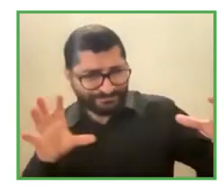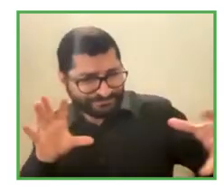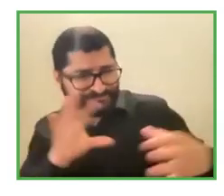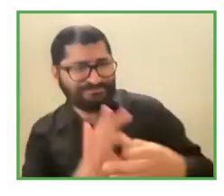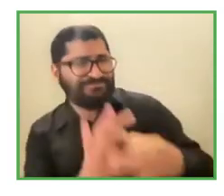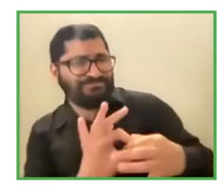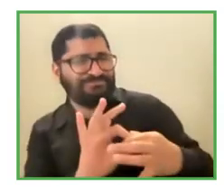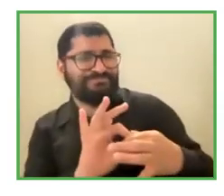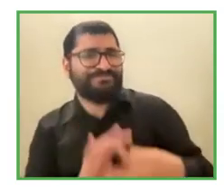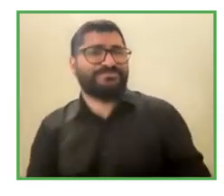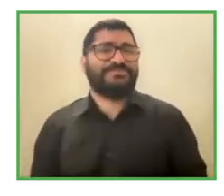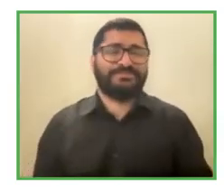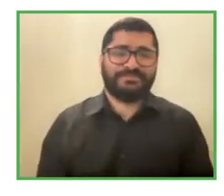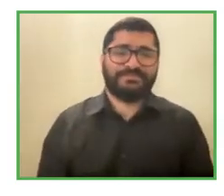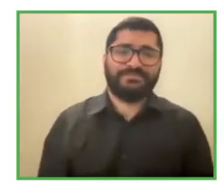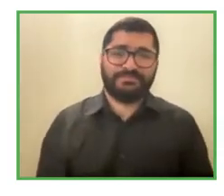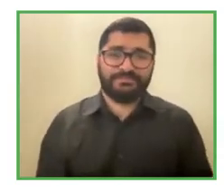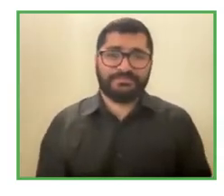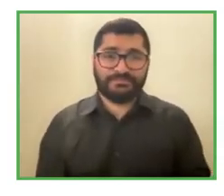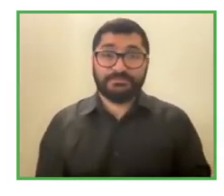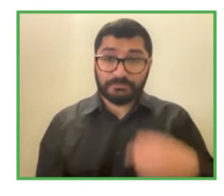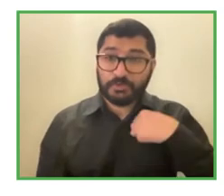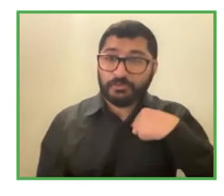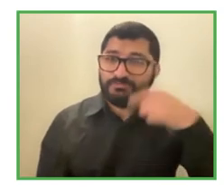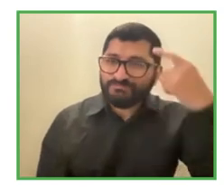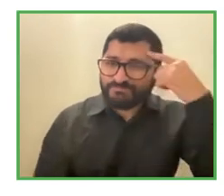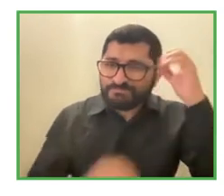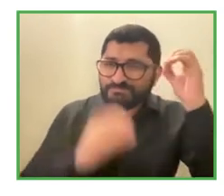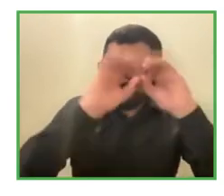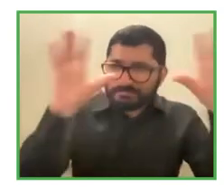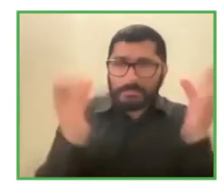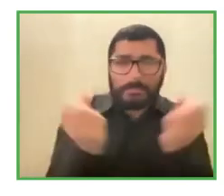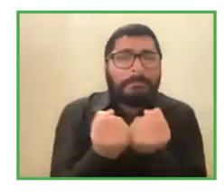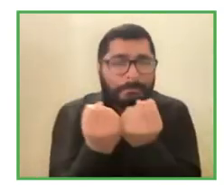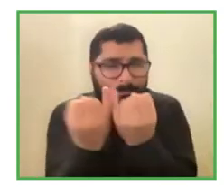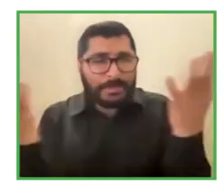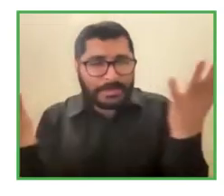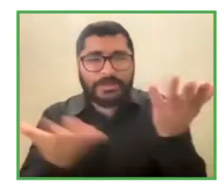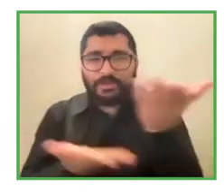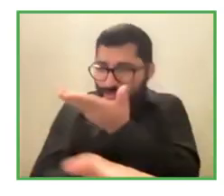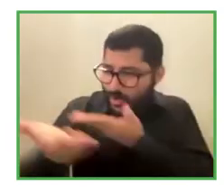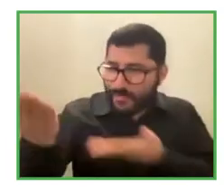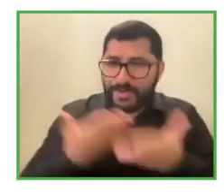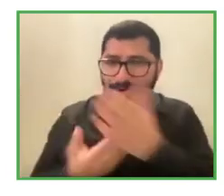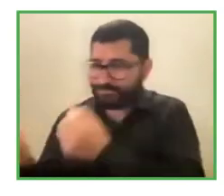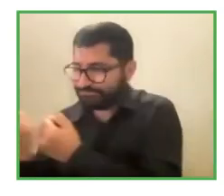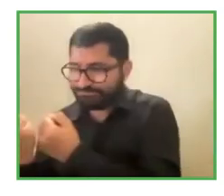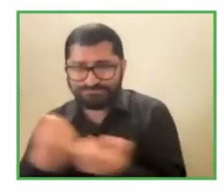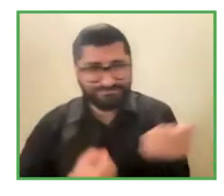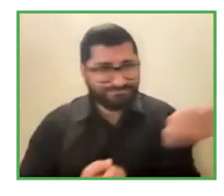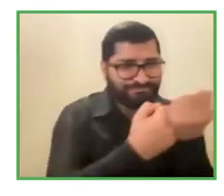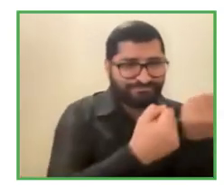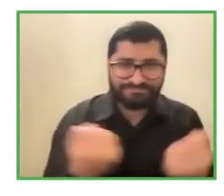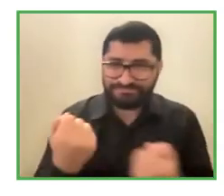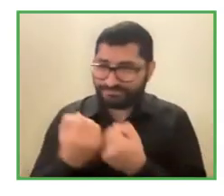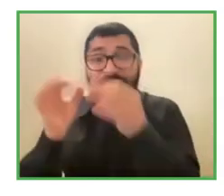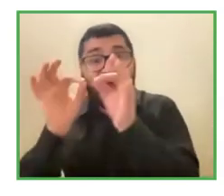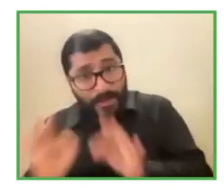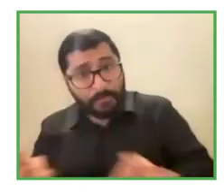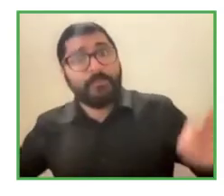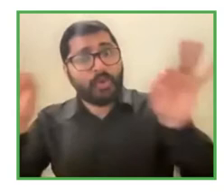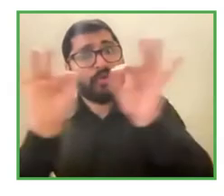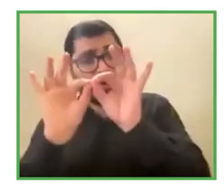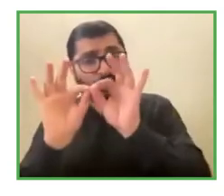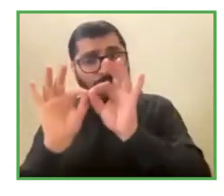joint work. We believe a lot in cooperation, but it is very important for organizations